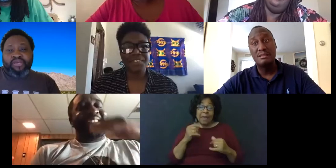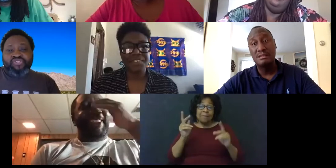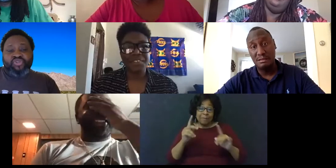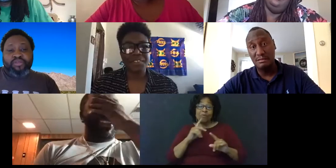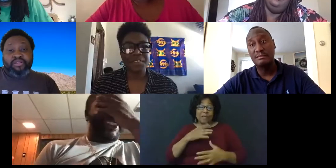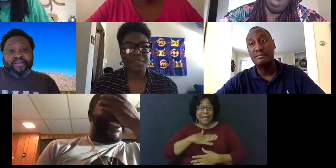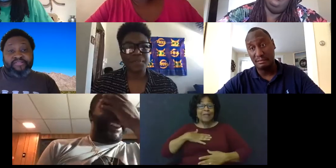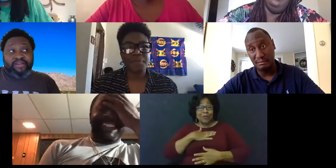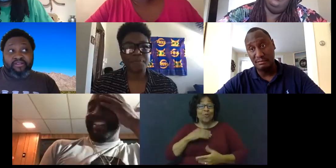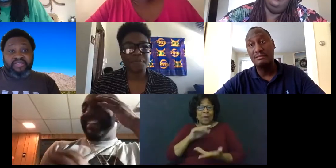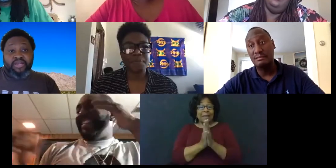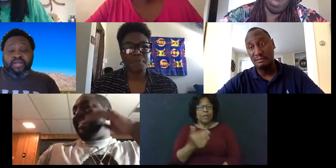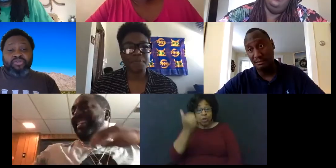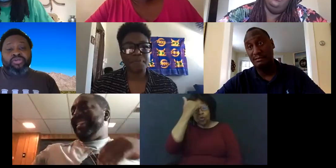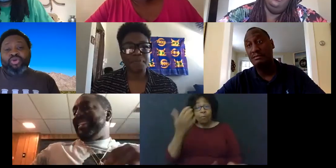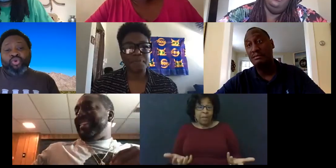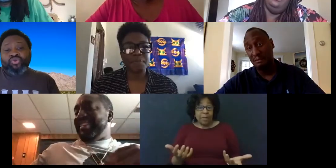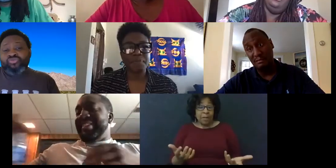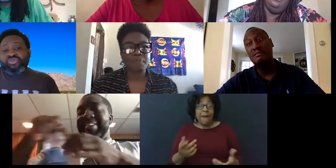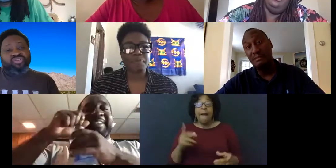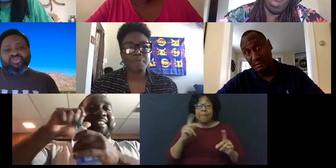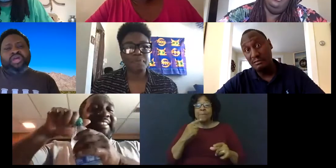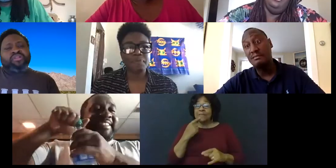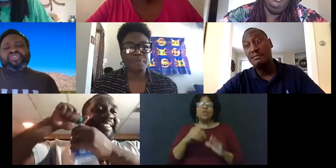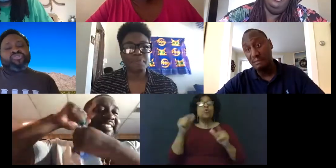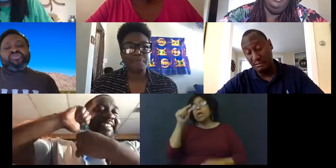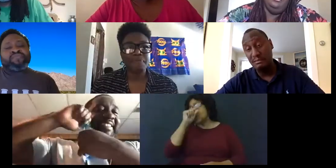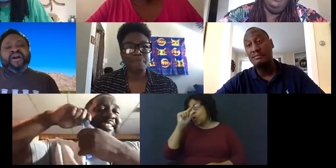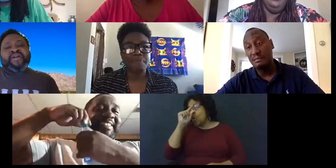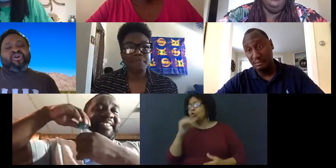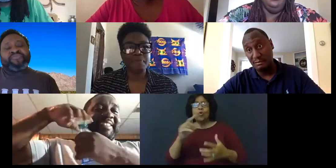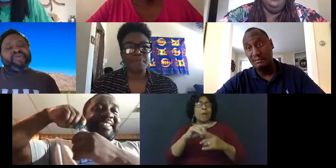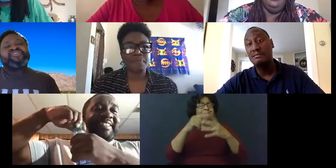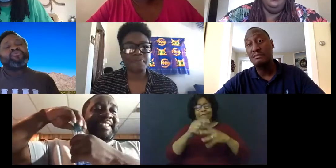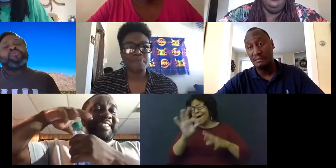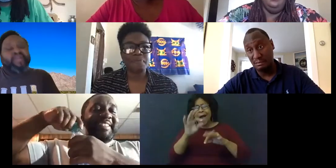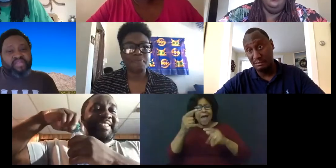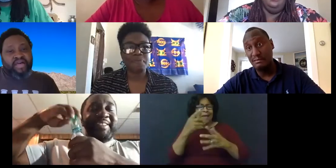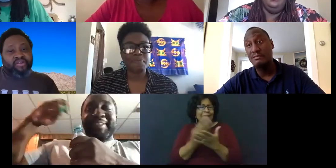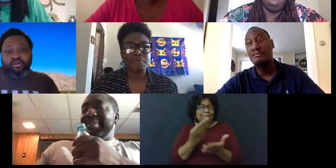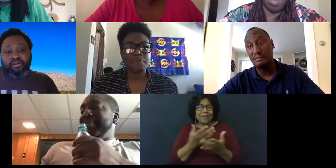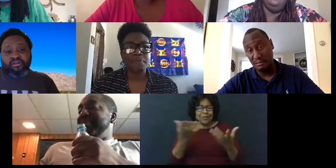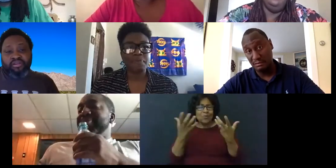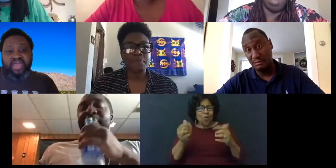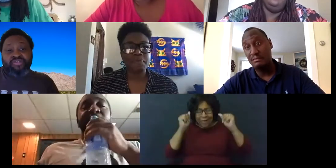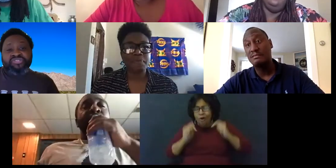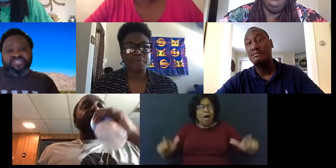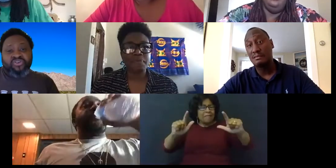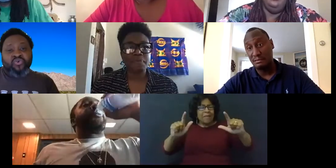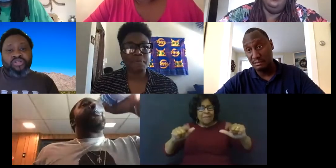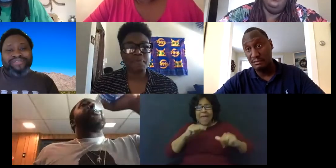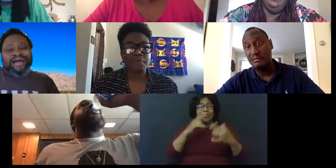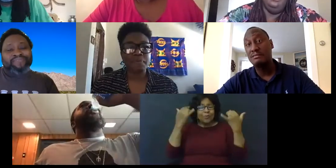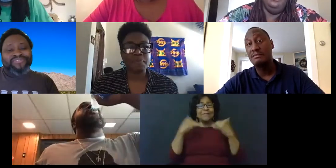enjoy being stupid. And like somebody else said, you can Google, you can do this, you can find all the facts you want out here, and you